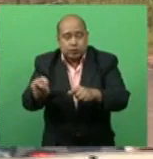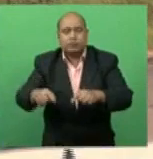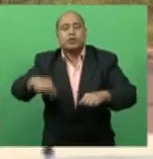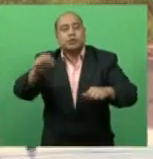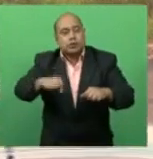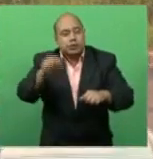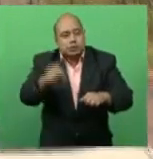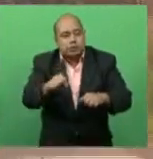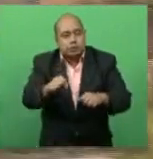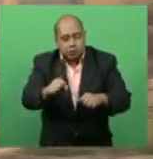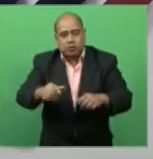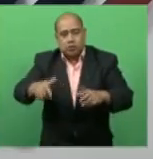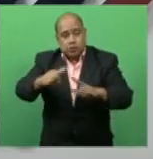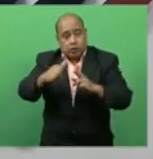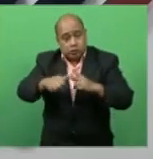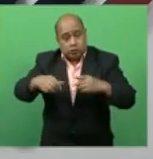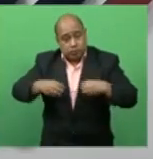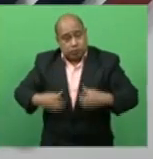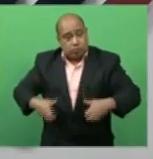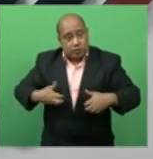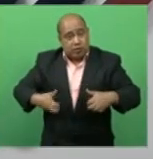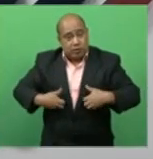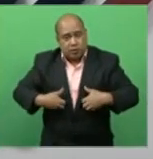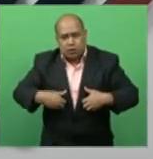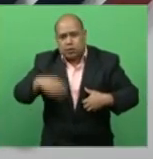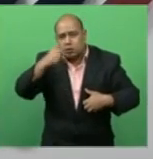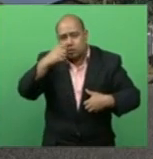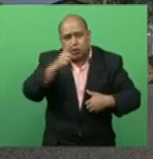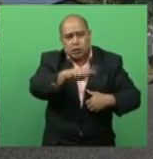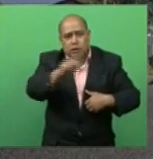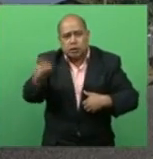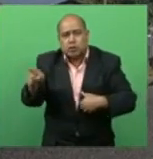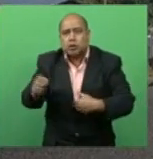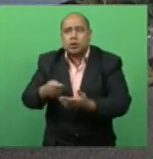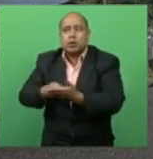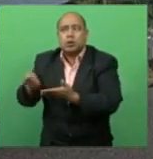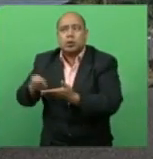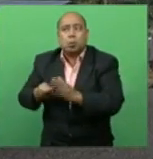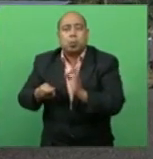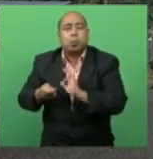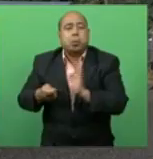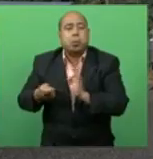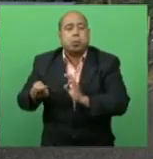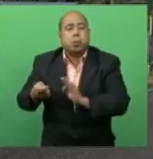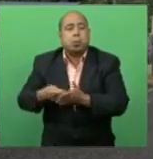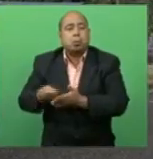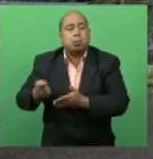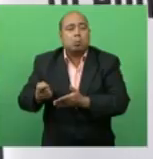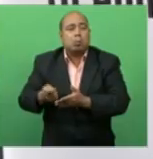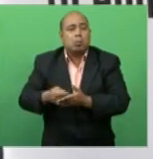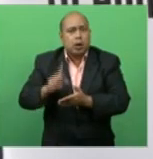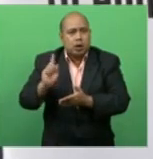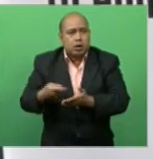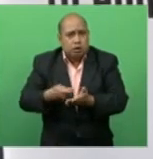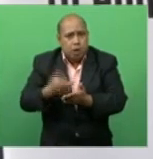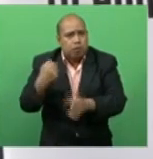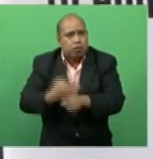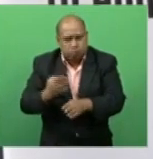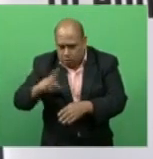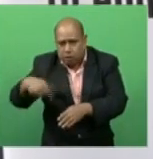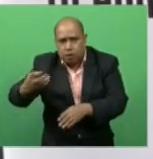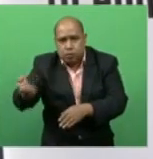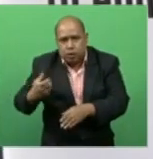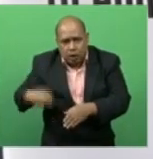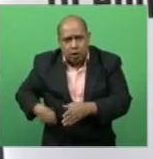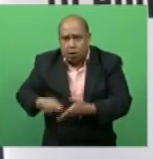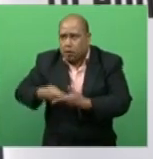tenants not paying rent, using the pandemic as an excuse, even though they haven't been financially affected. Certain landlords have